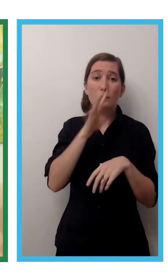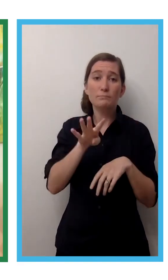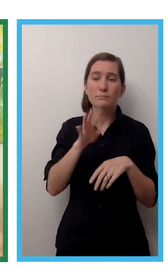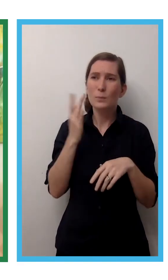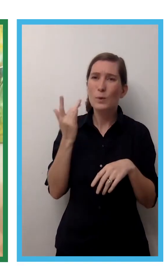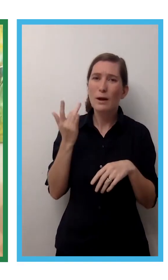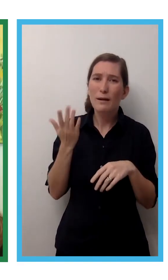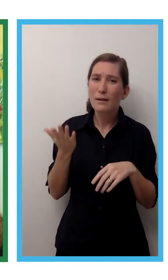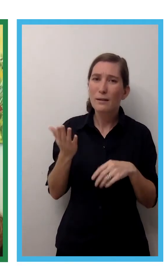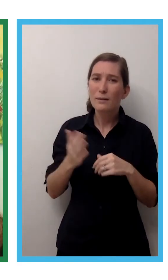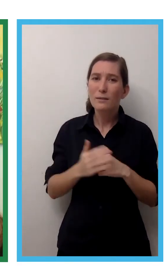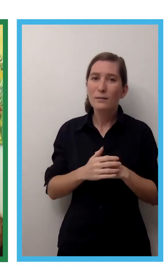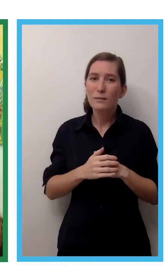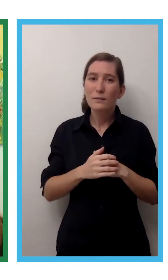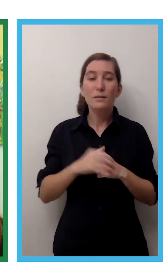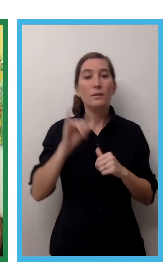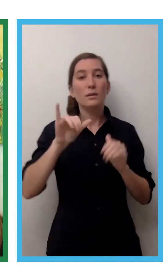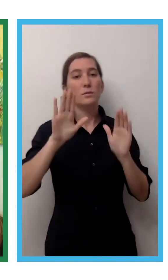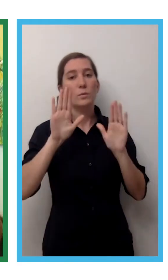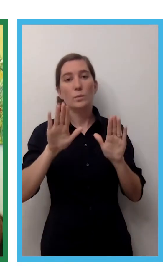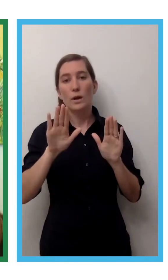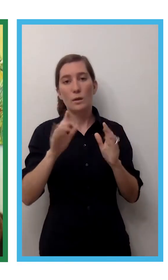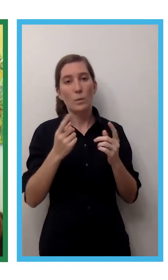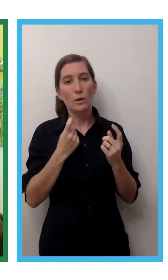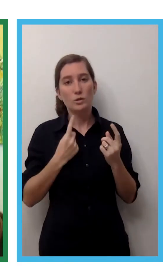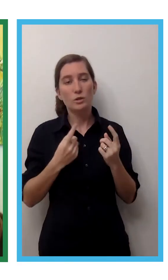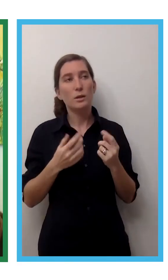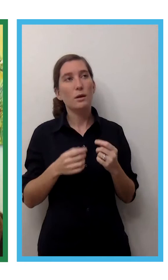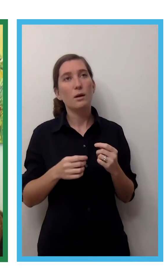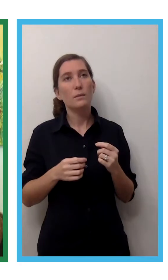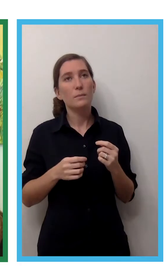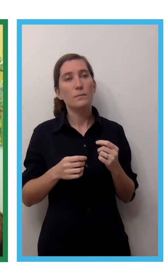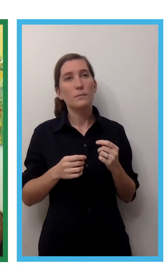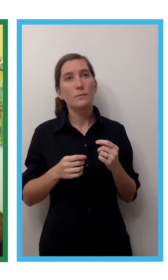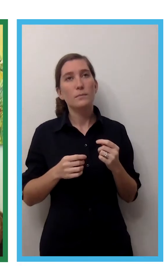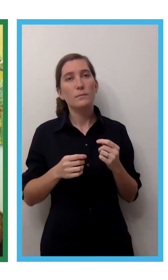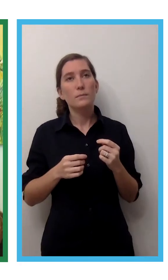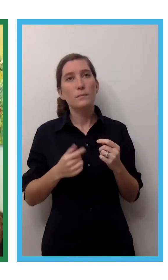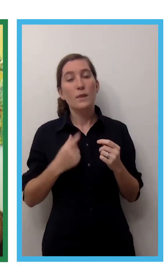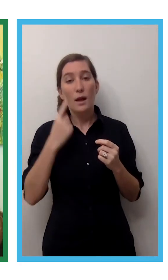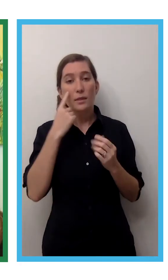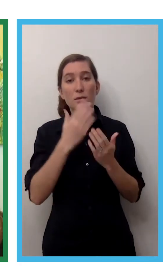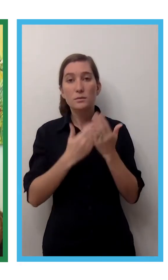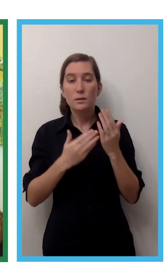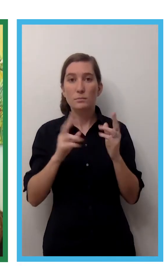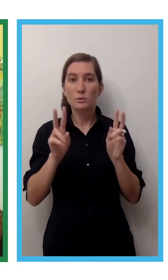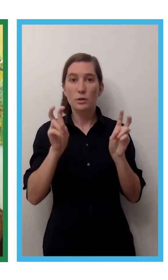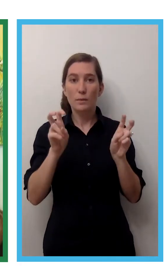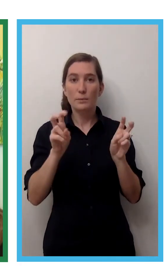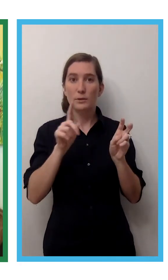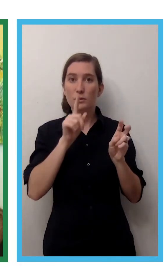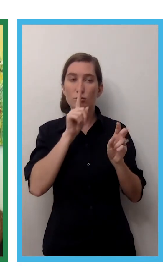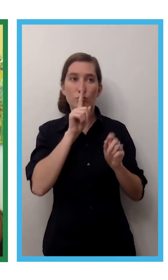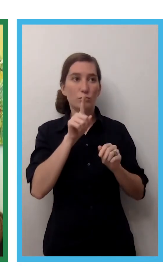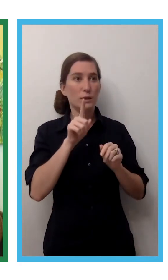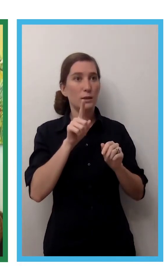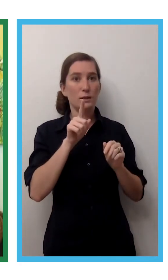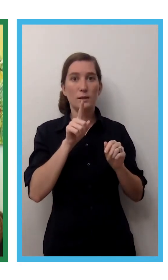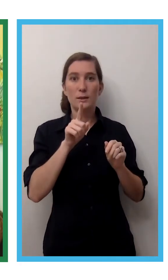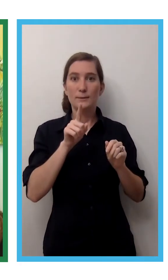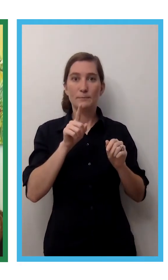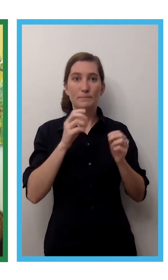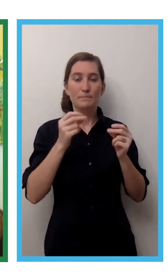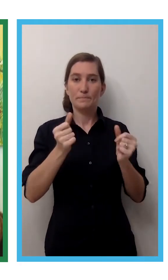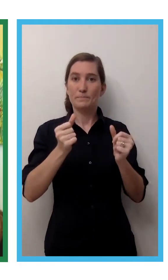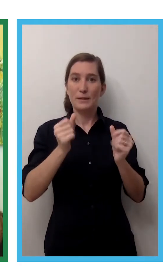get researched because they're kind of front and center in, you know, in the country or the population's